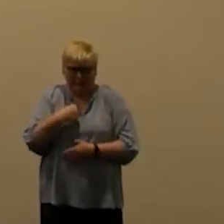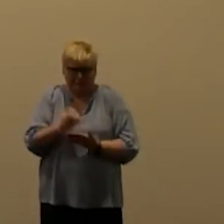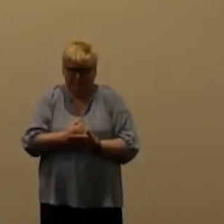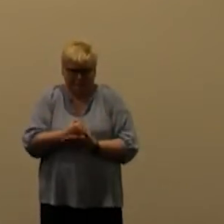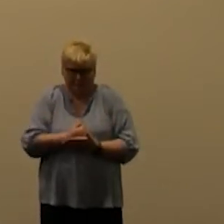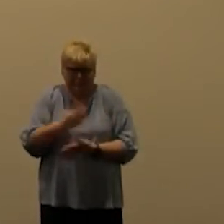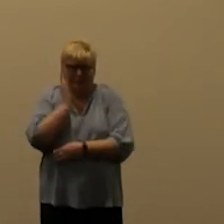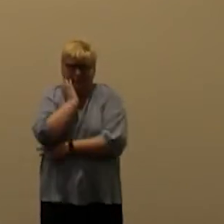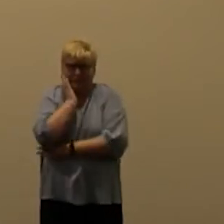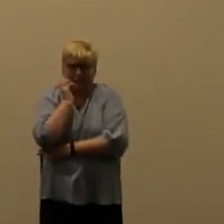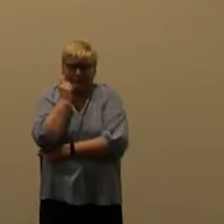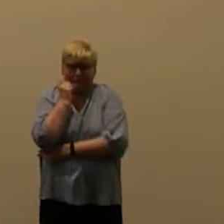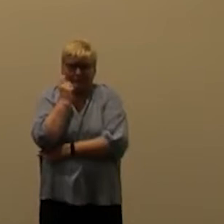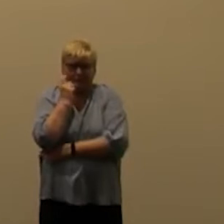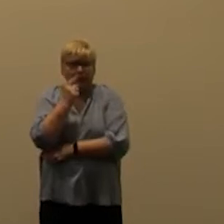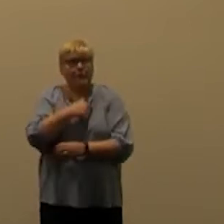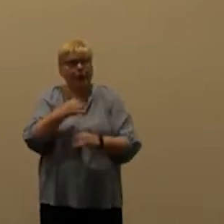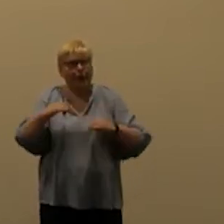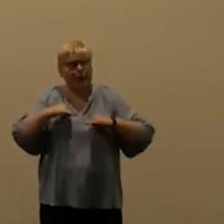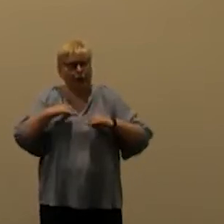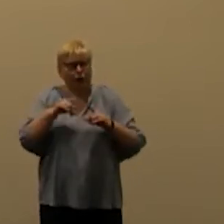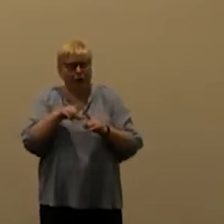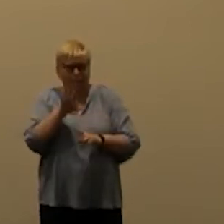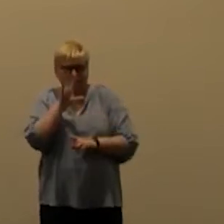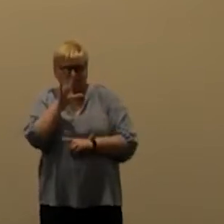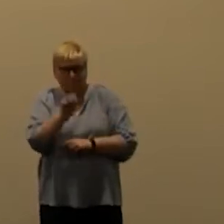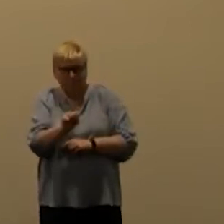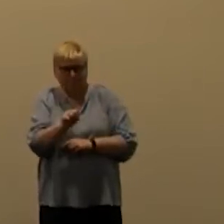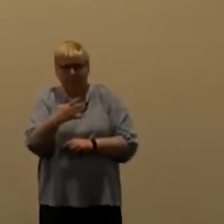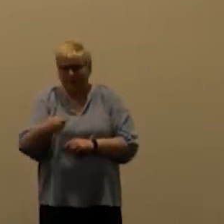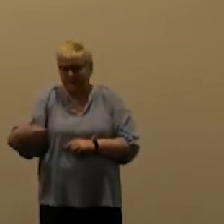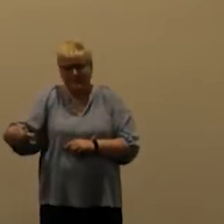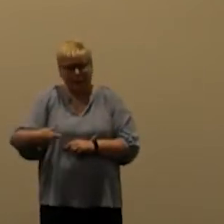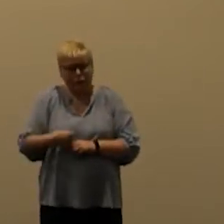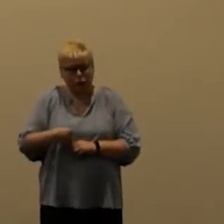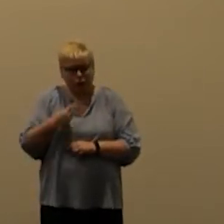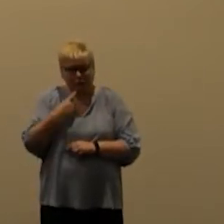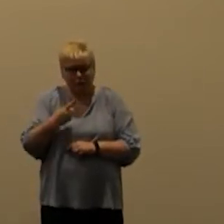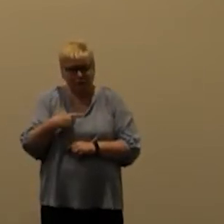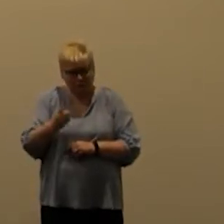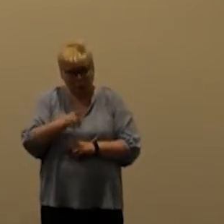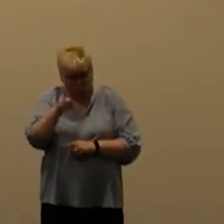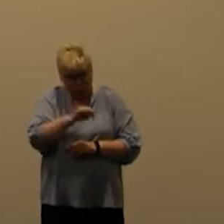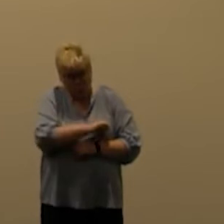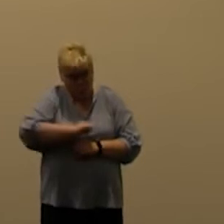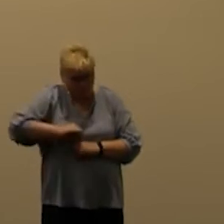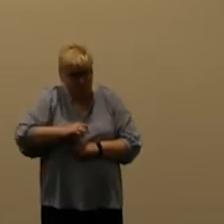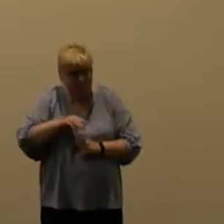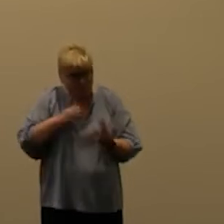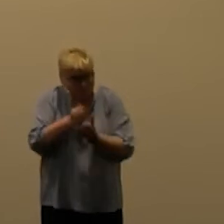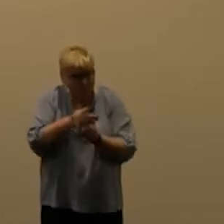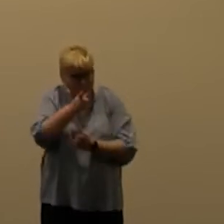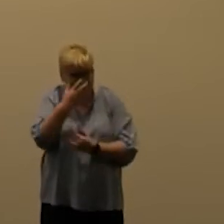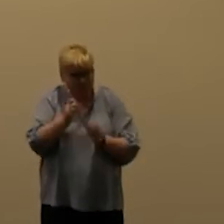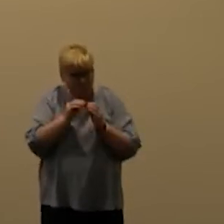think my manager recognized that. He messaged me through a Teams message and said, go on, get your elbow in, you can do it, you have